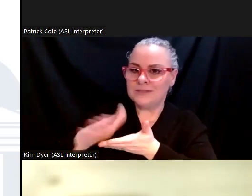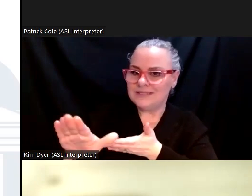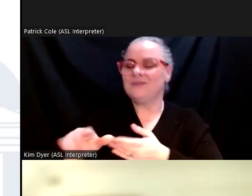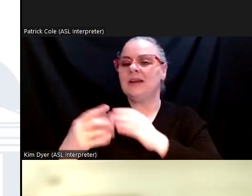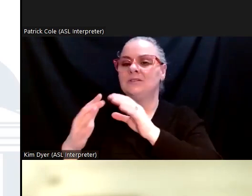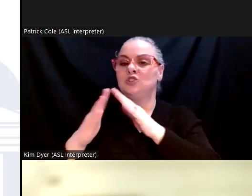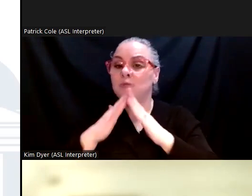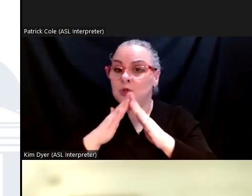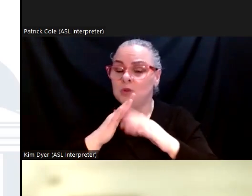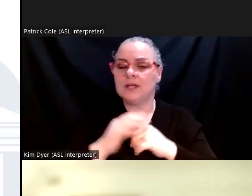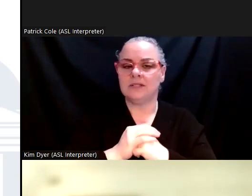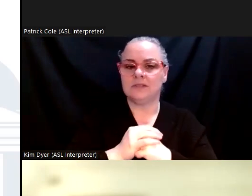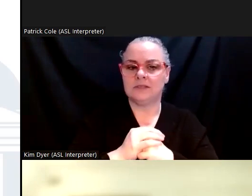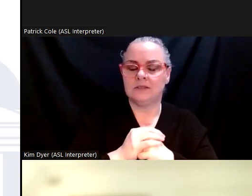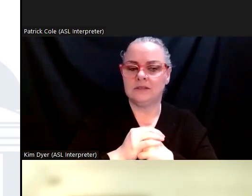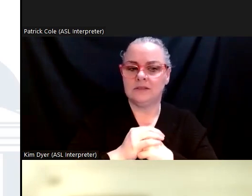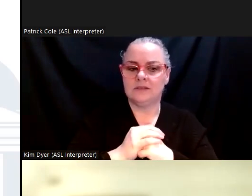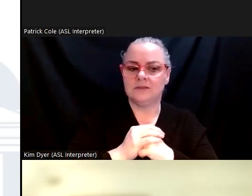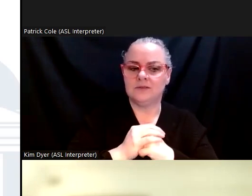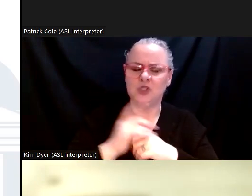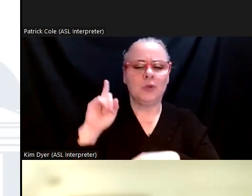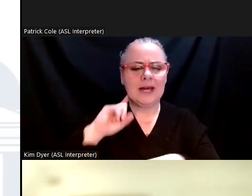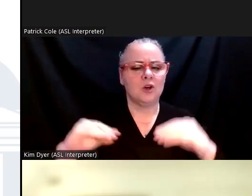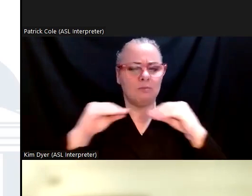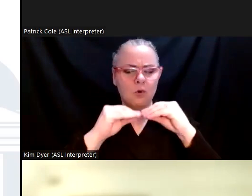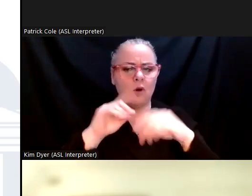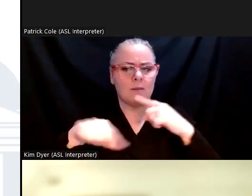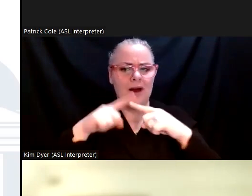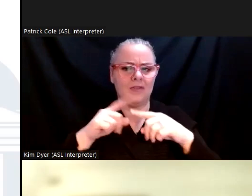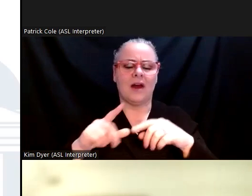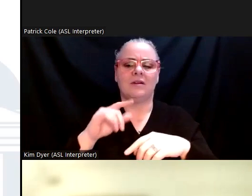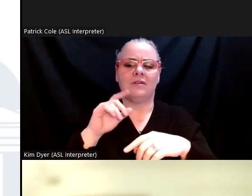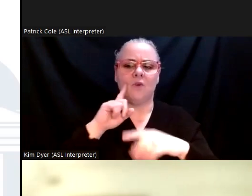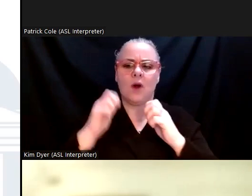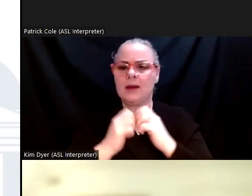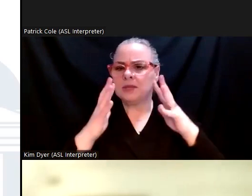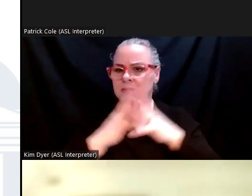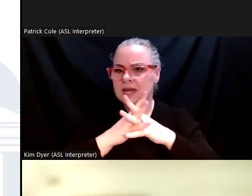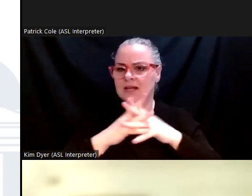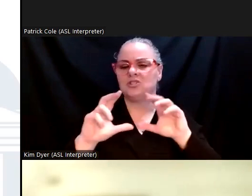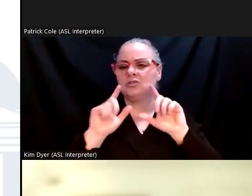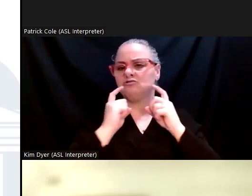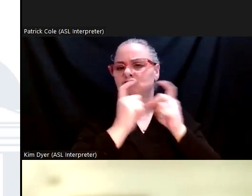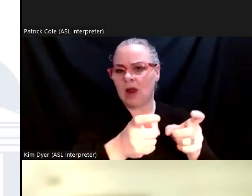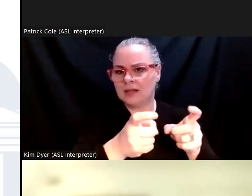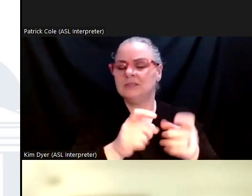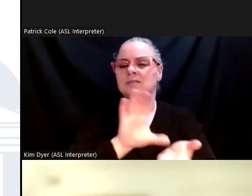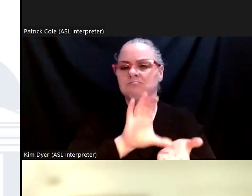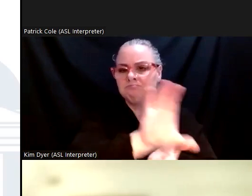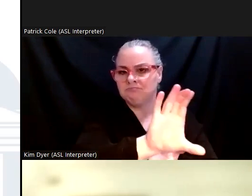communities. You'll hear more about that as we get into our implementation grants. But I think this is really an